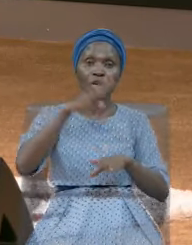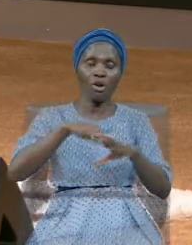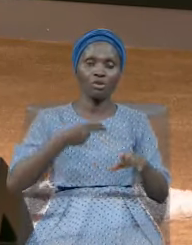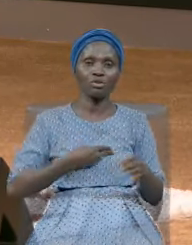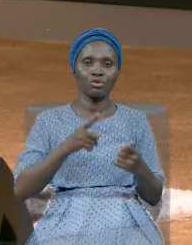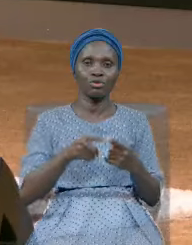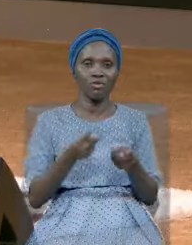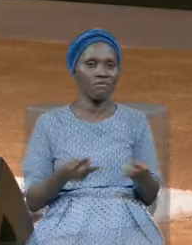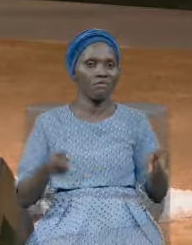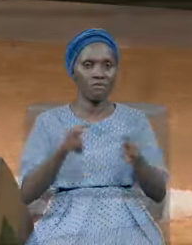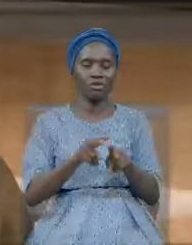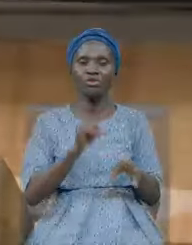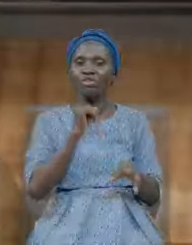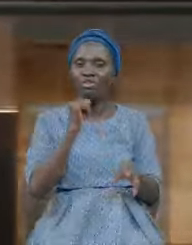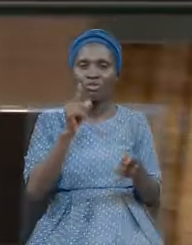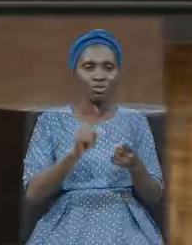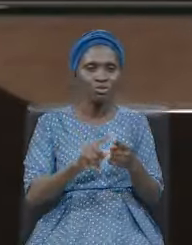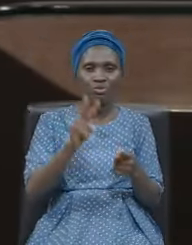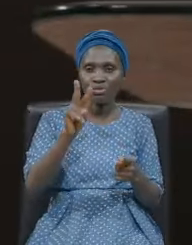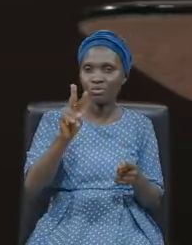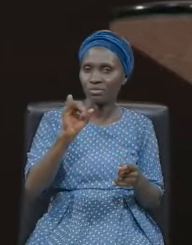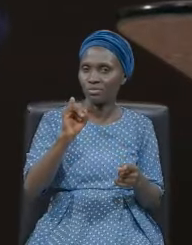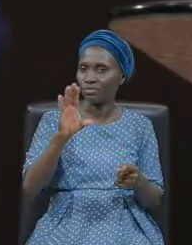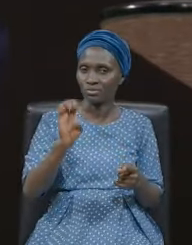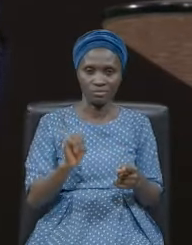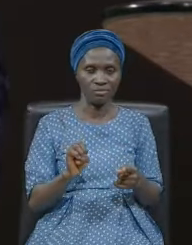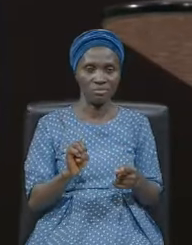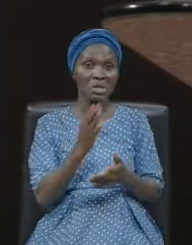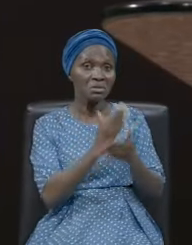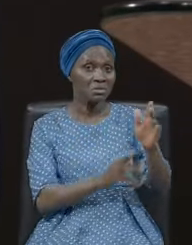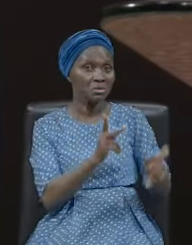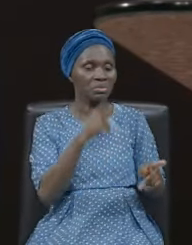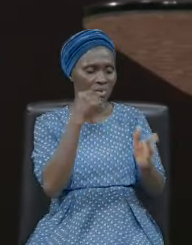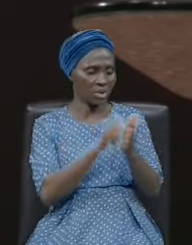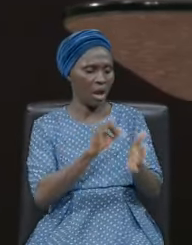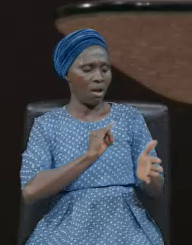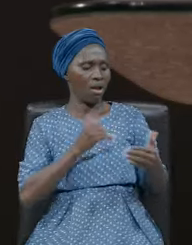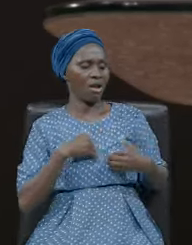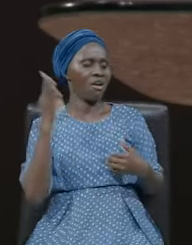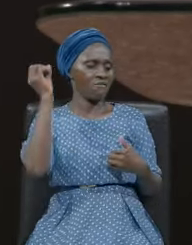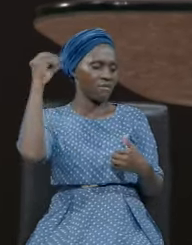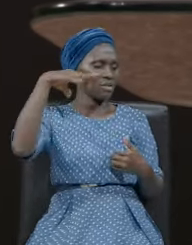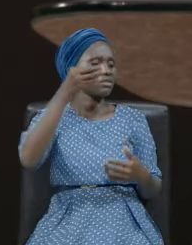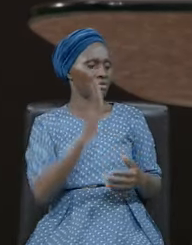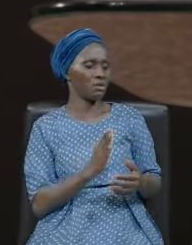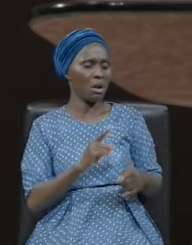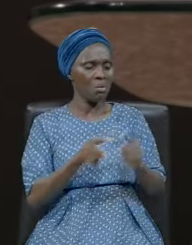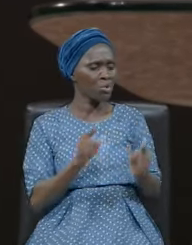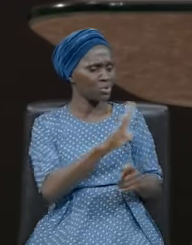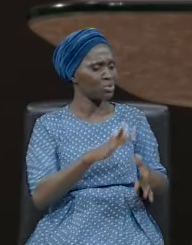to vice. You know, the people who say, I have the grace of God, but your life is